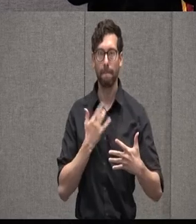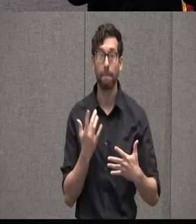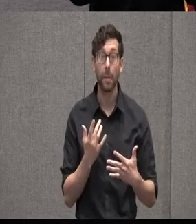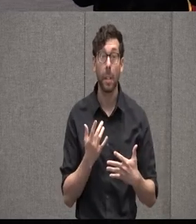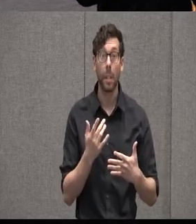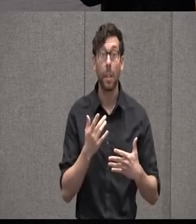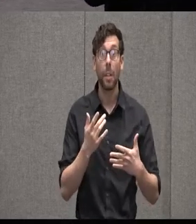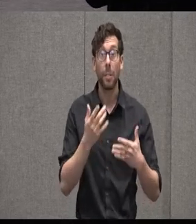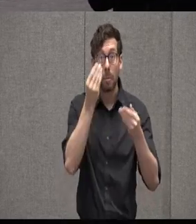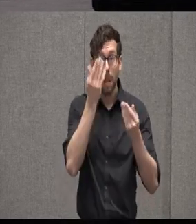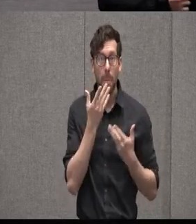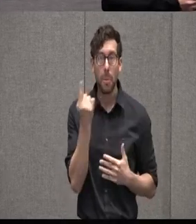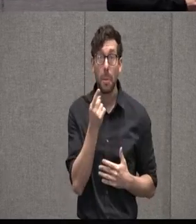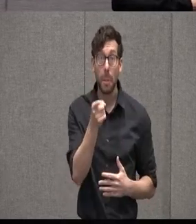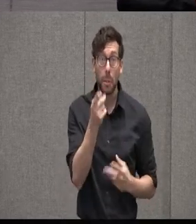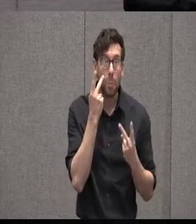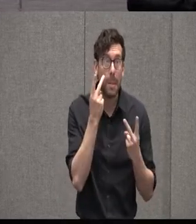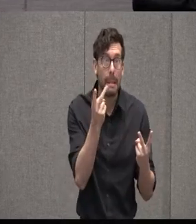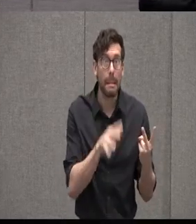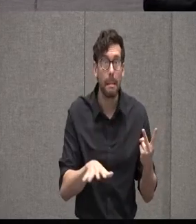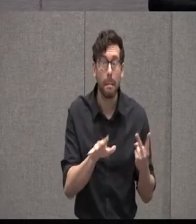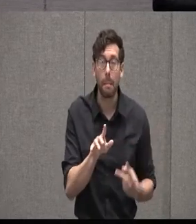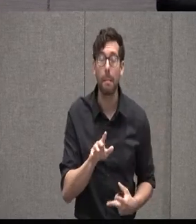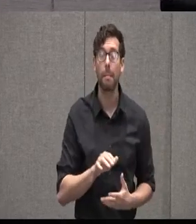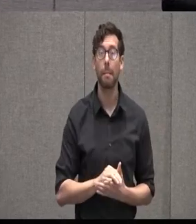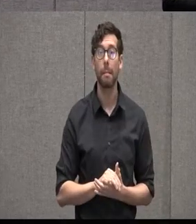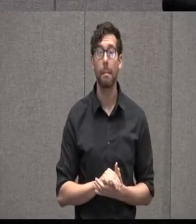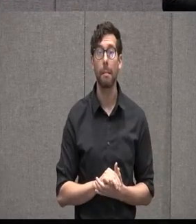see around you right now.